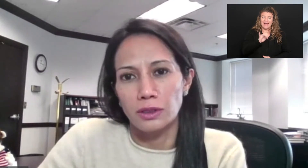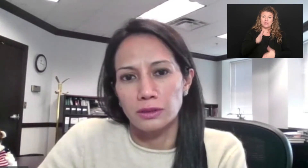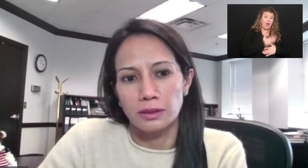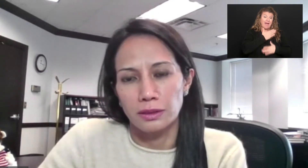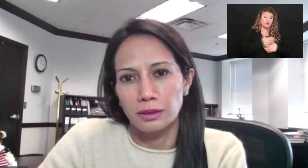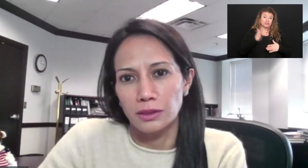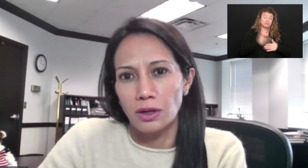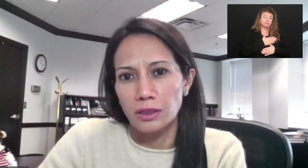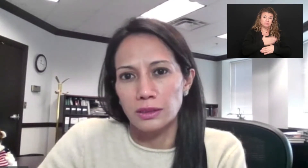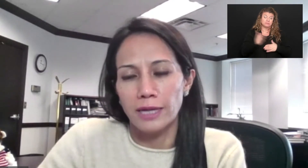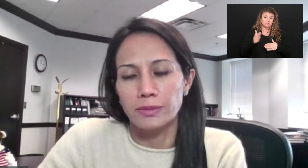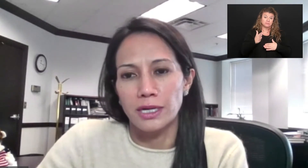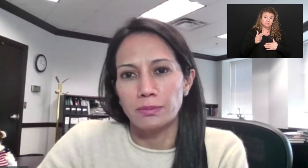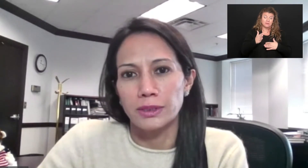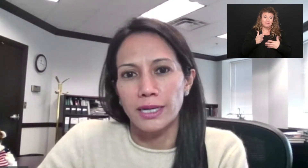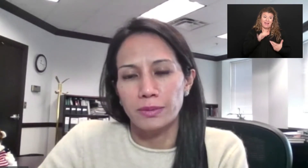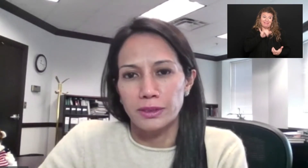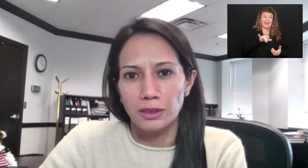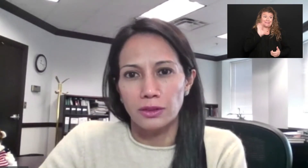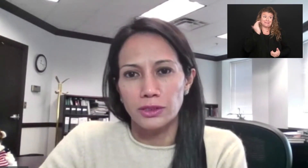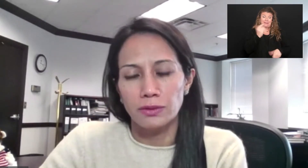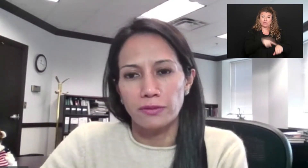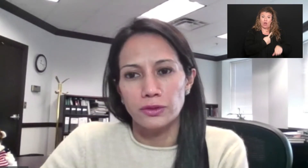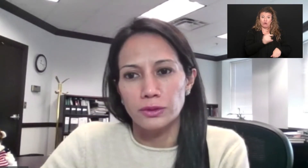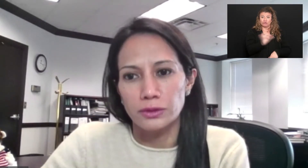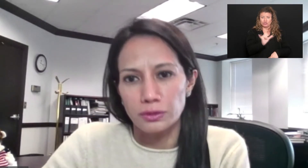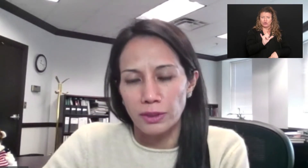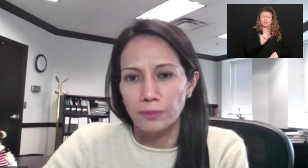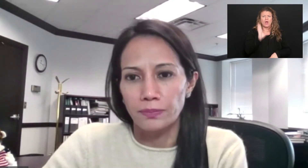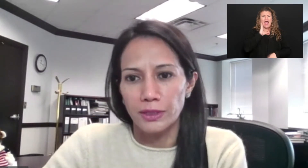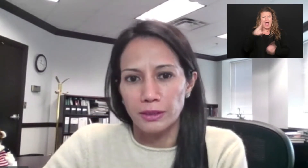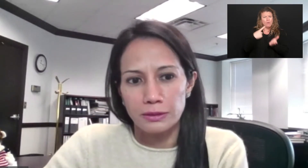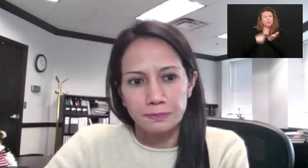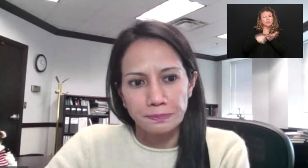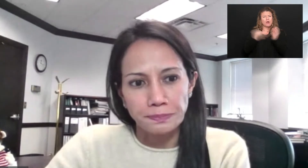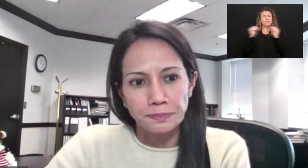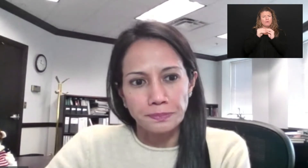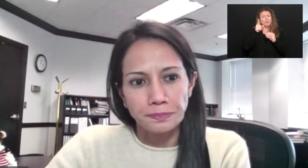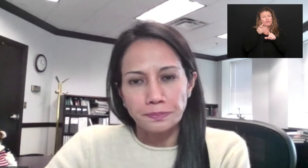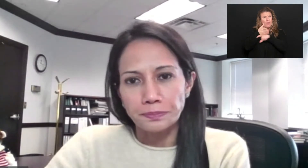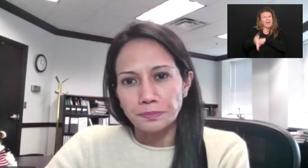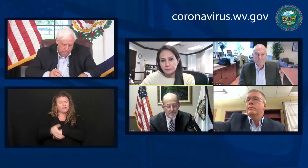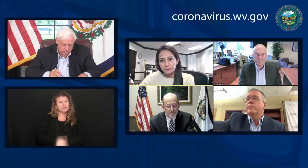a long lab time, but happy to talk to you afterwards as well. Thanks.